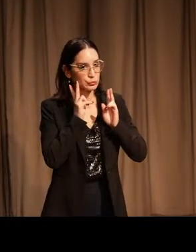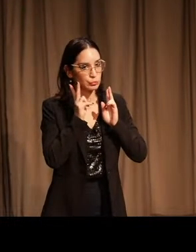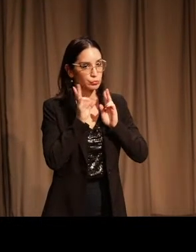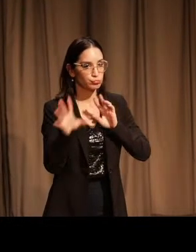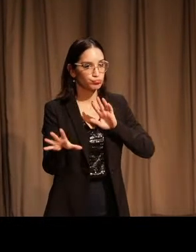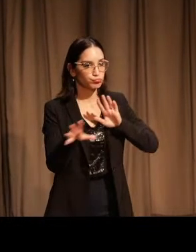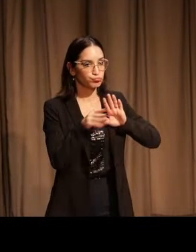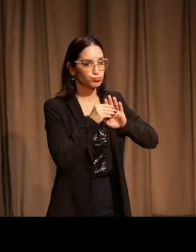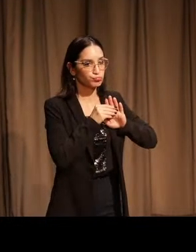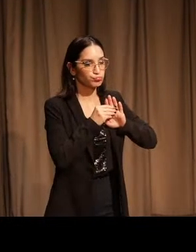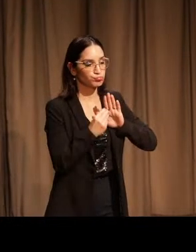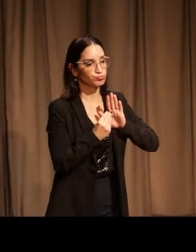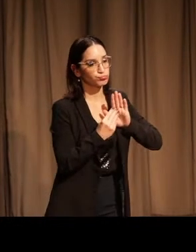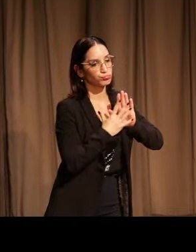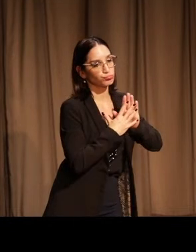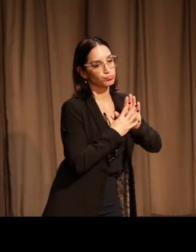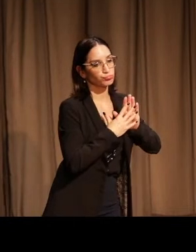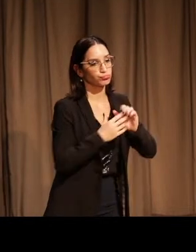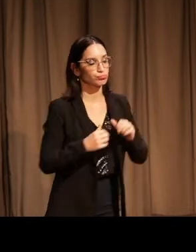And